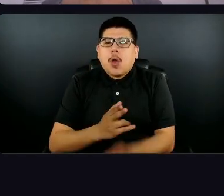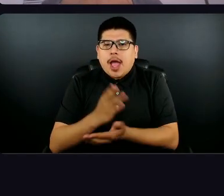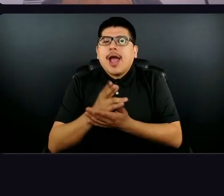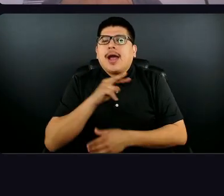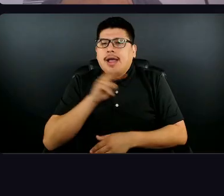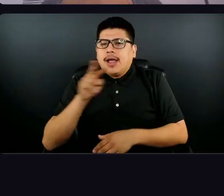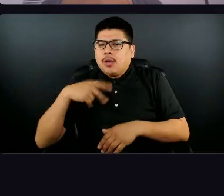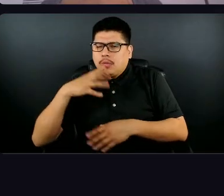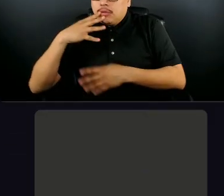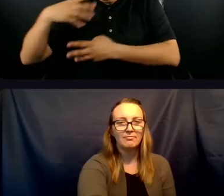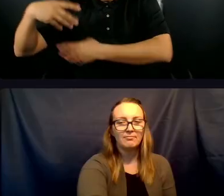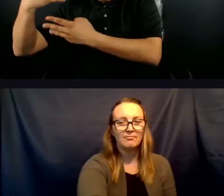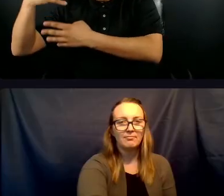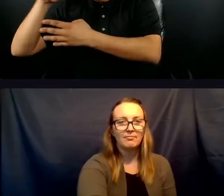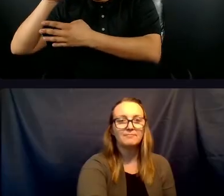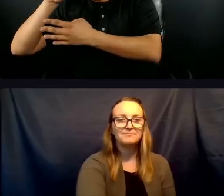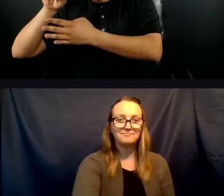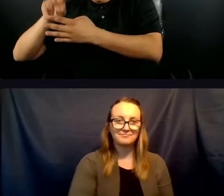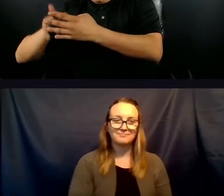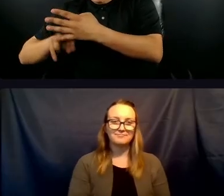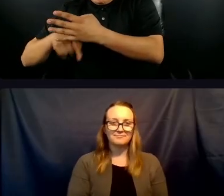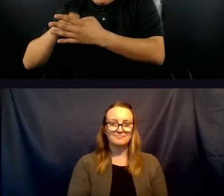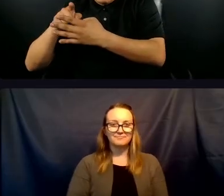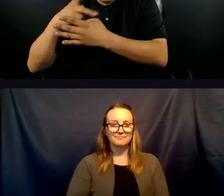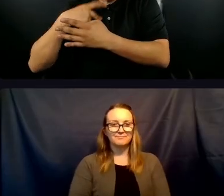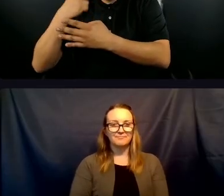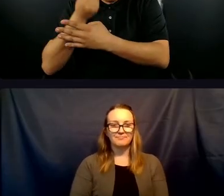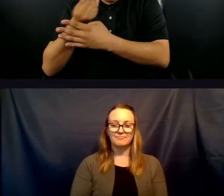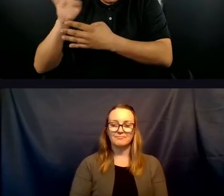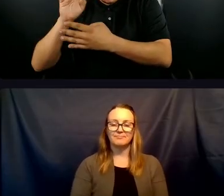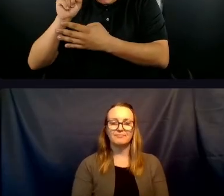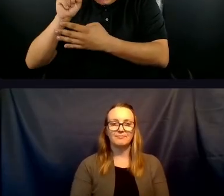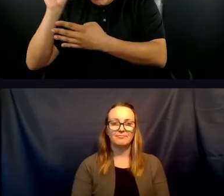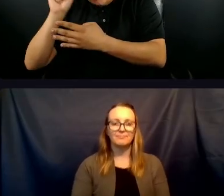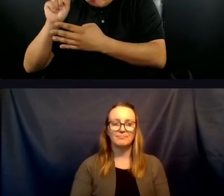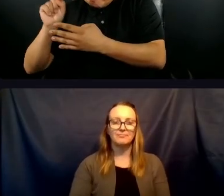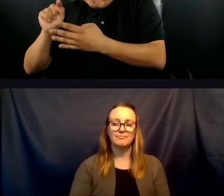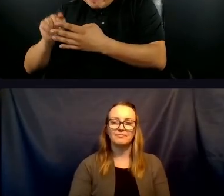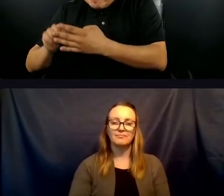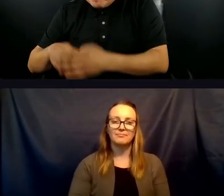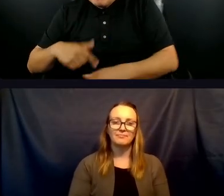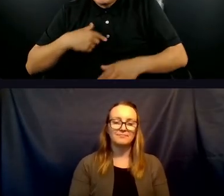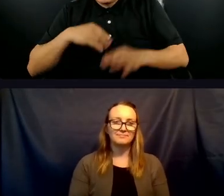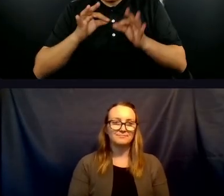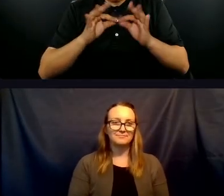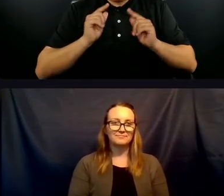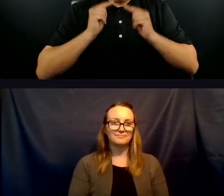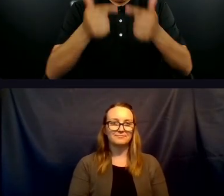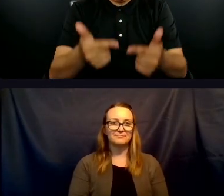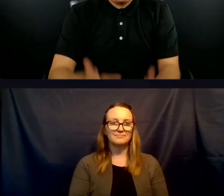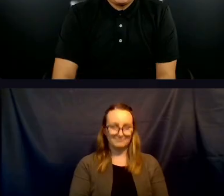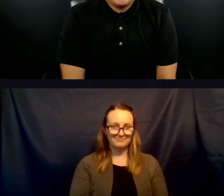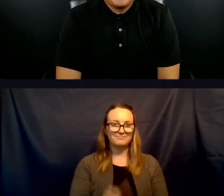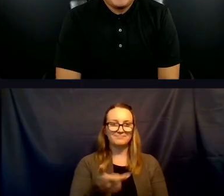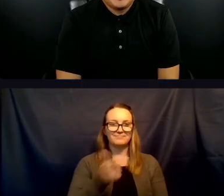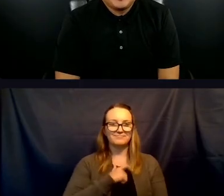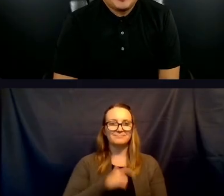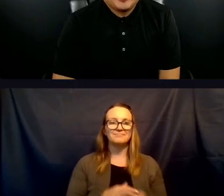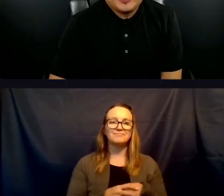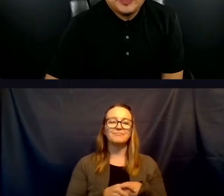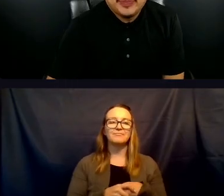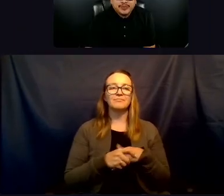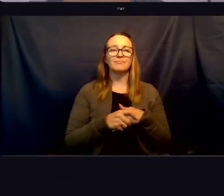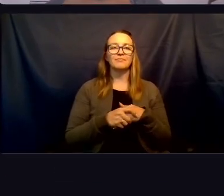checking some stuff out. Yeah. I see a couple of other 100 devers in here. Yeah. Ironically enough,